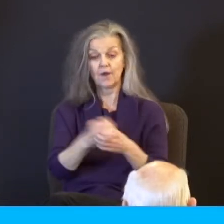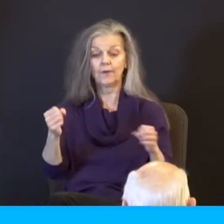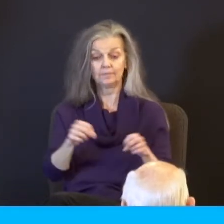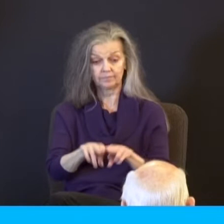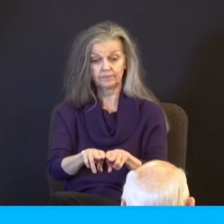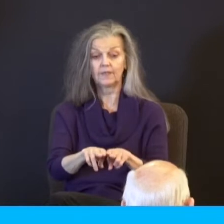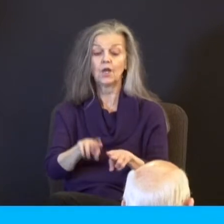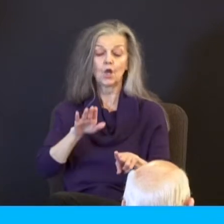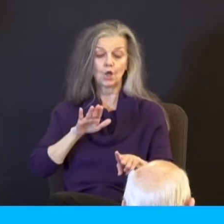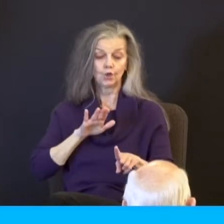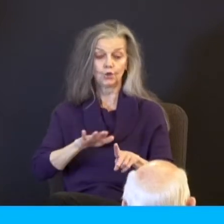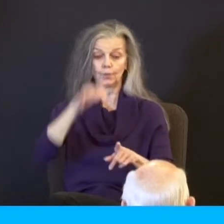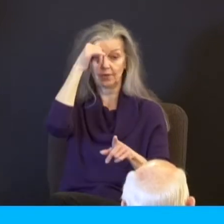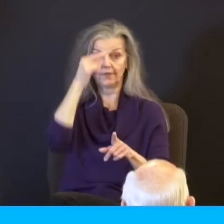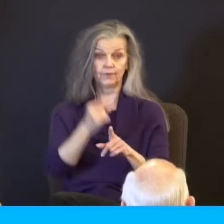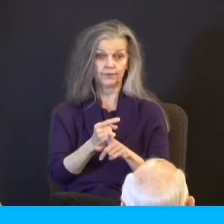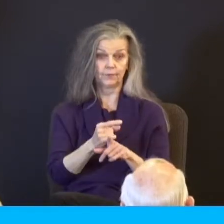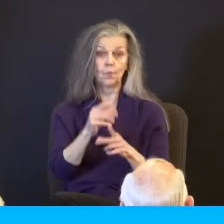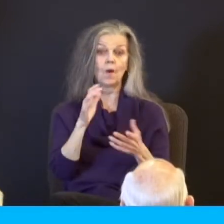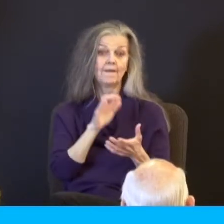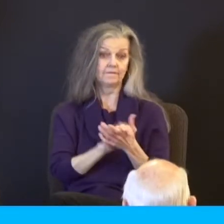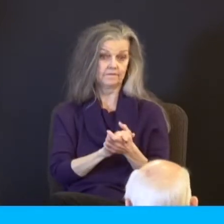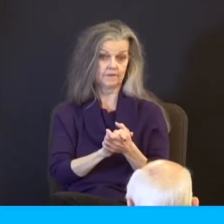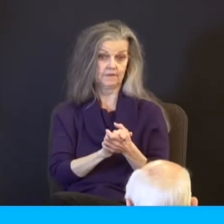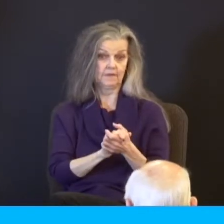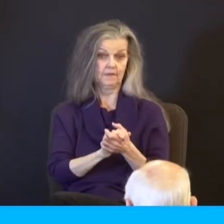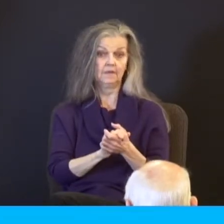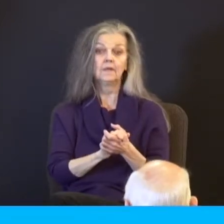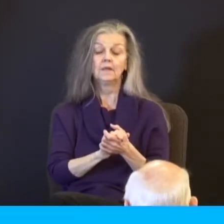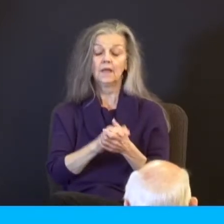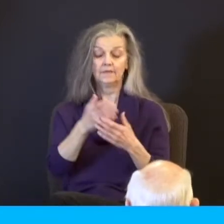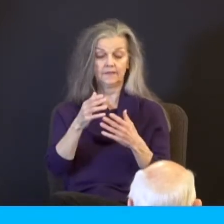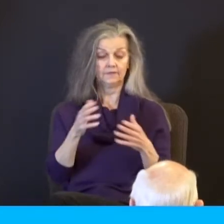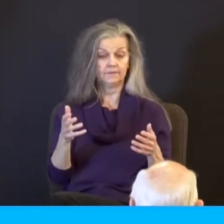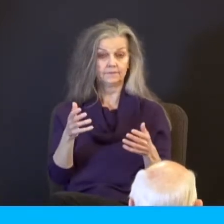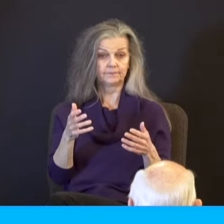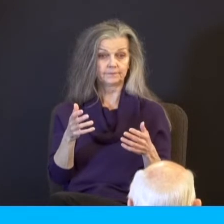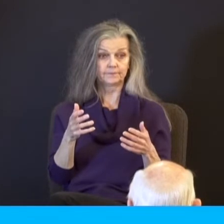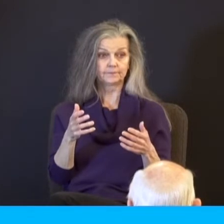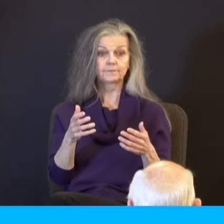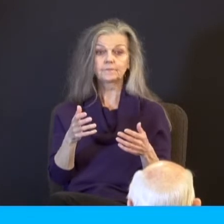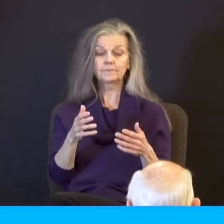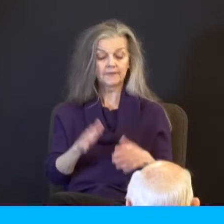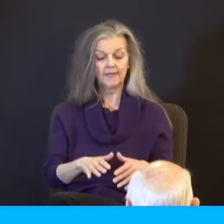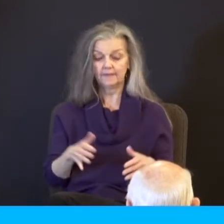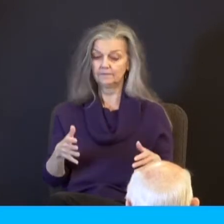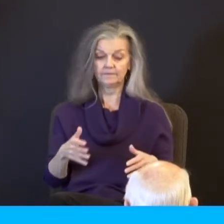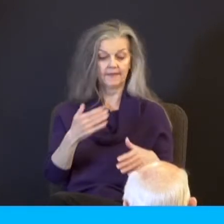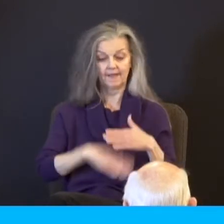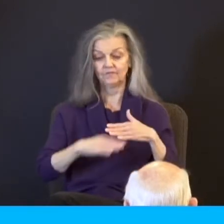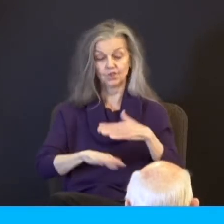Twice translated, perform the duty of a husband's brother. Once translated, marry, and raise up seed to thy